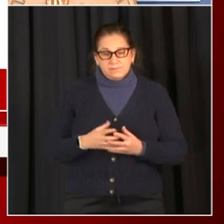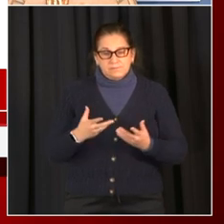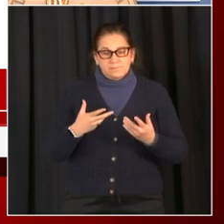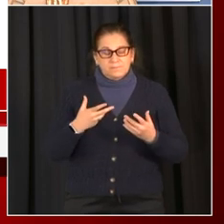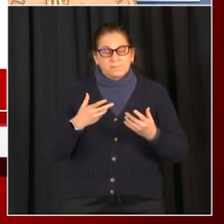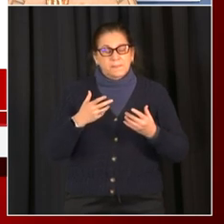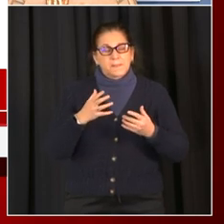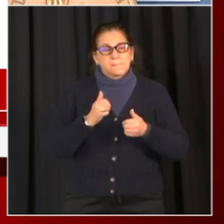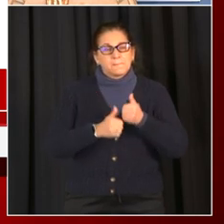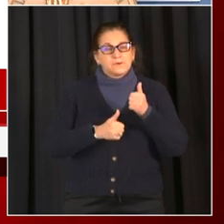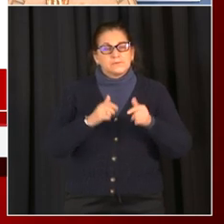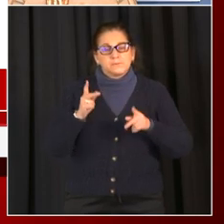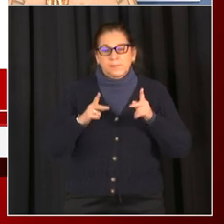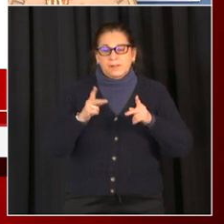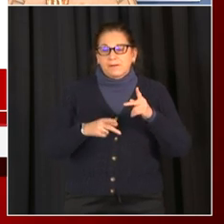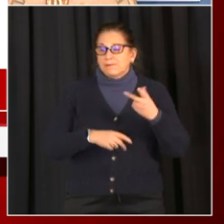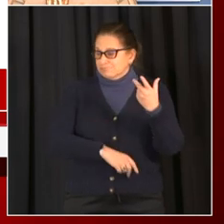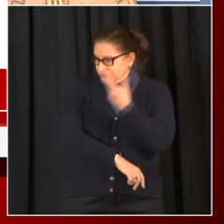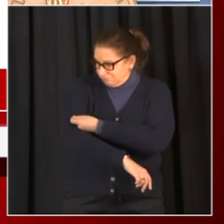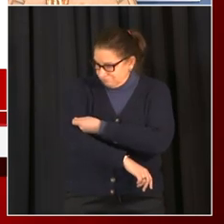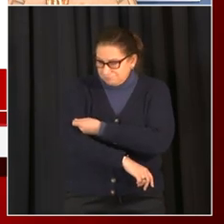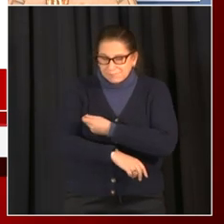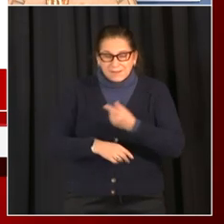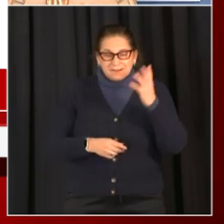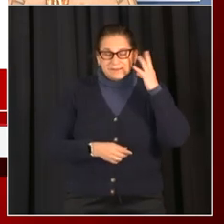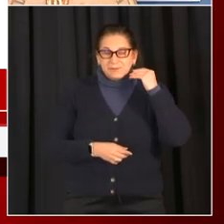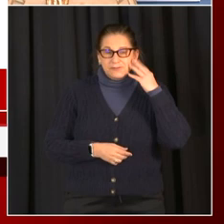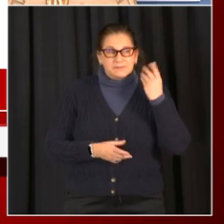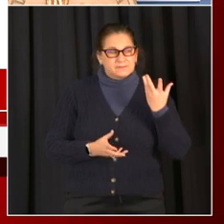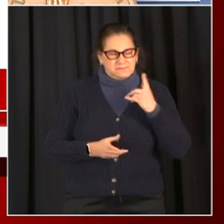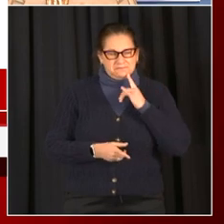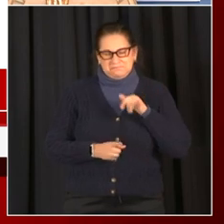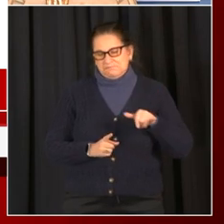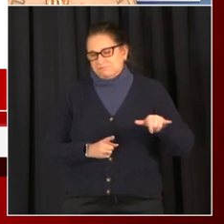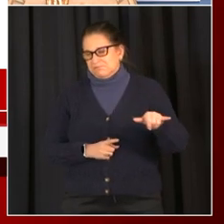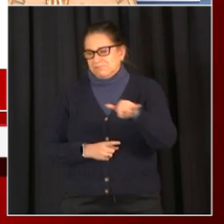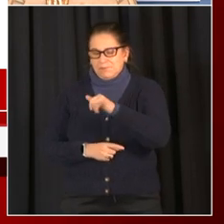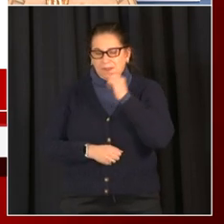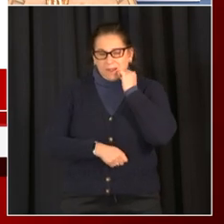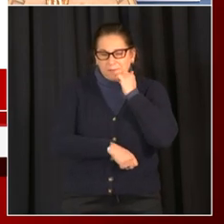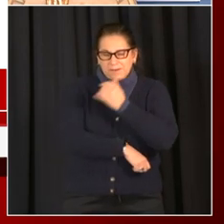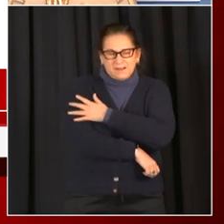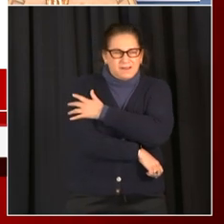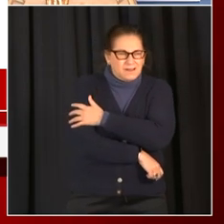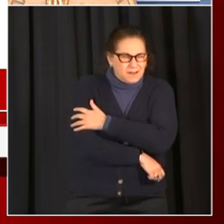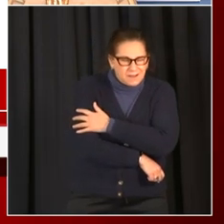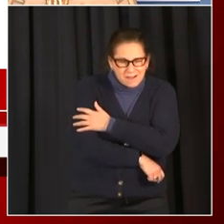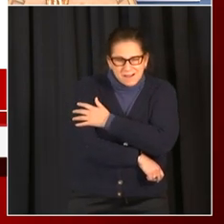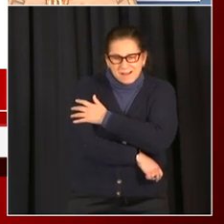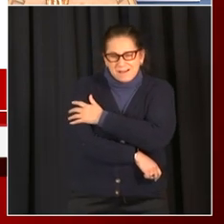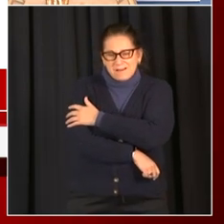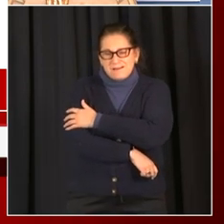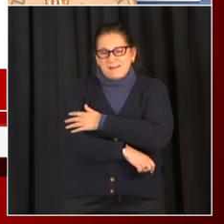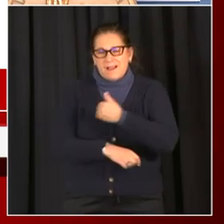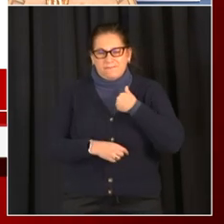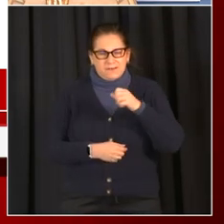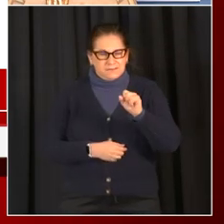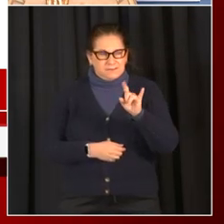injection site, fatigue, headache, and muscle pain, and or joint pain are common from